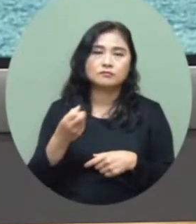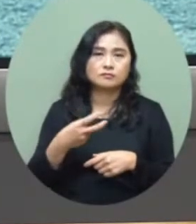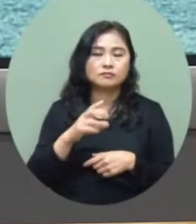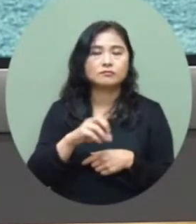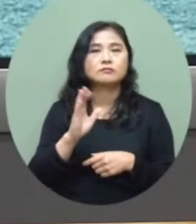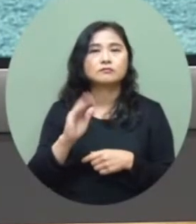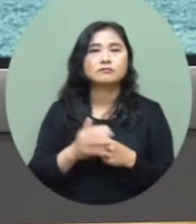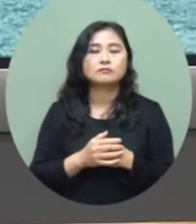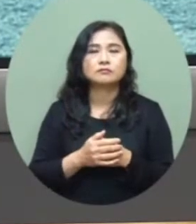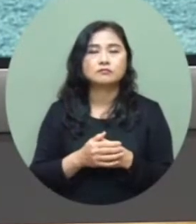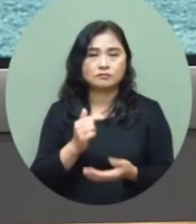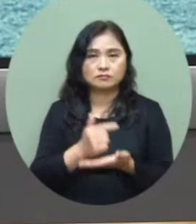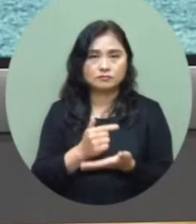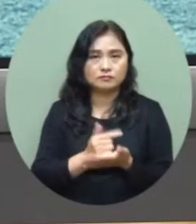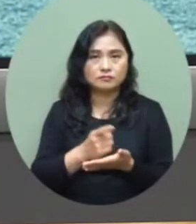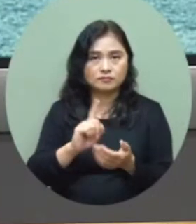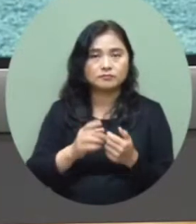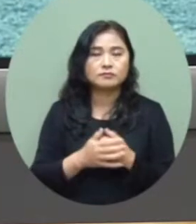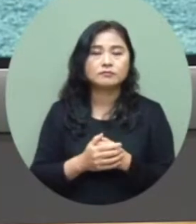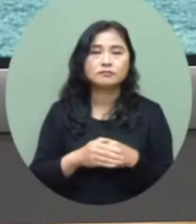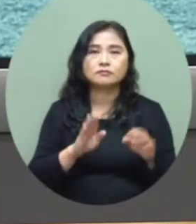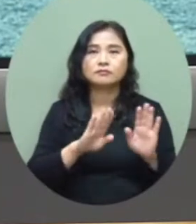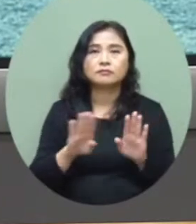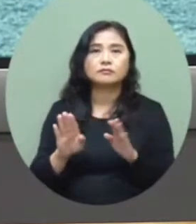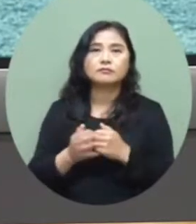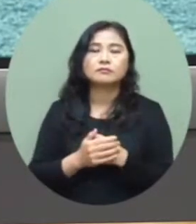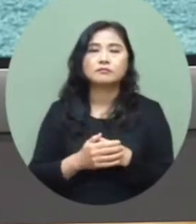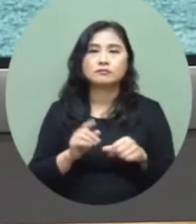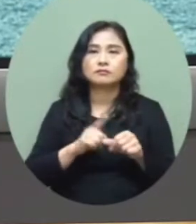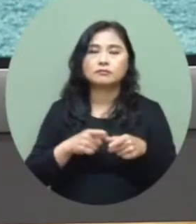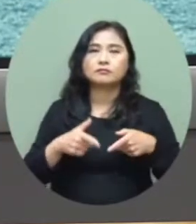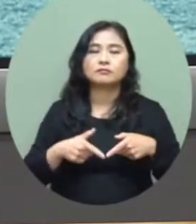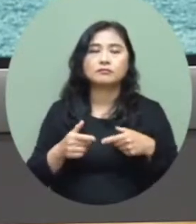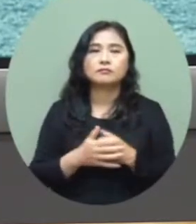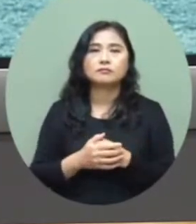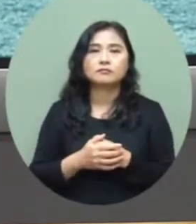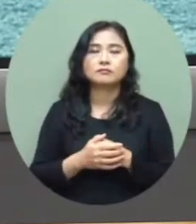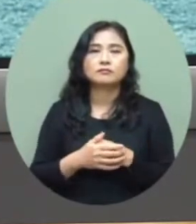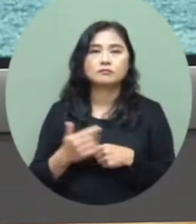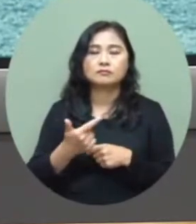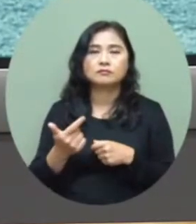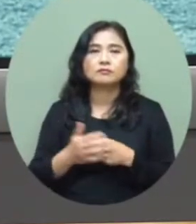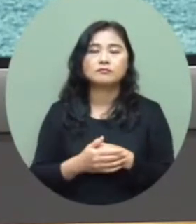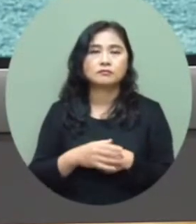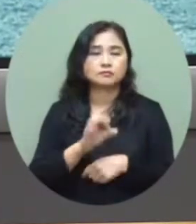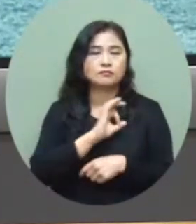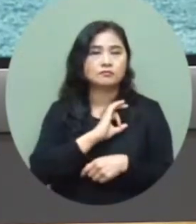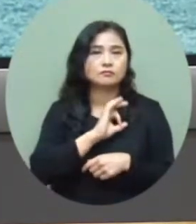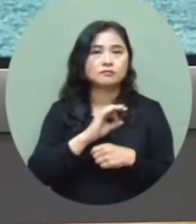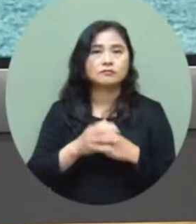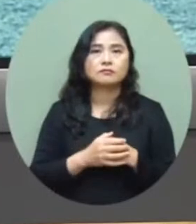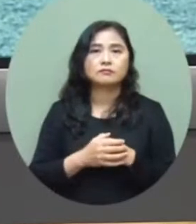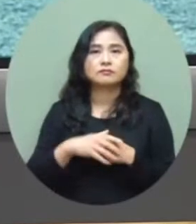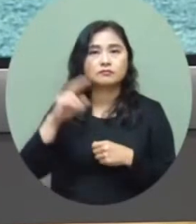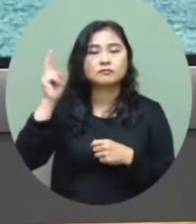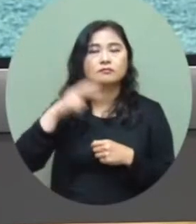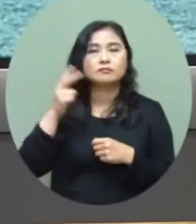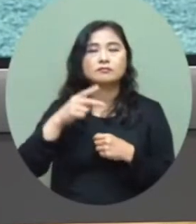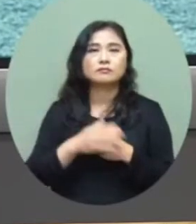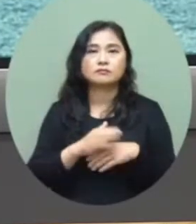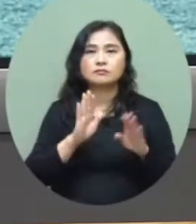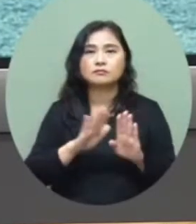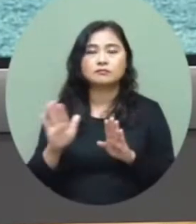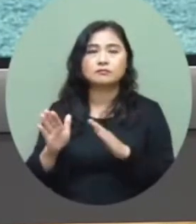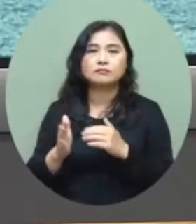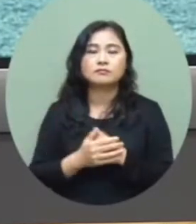they need more, they can of course go and get more. But then for these service centers, mostly they have this